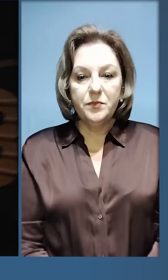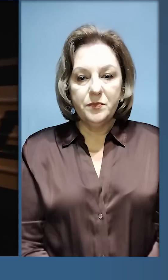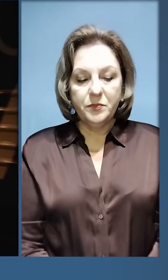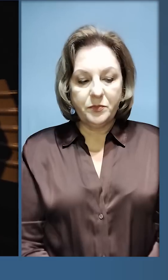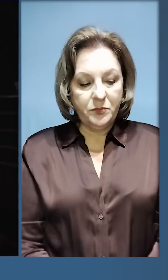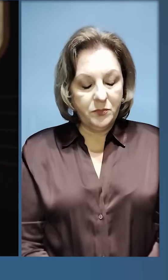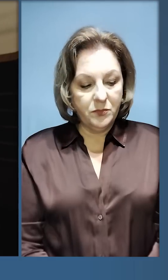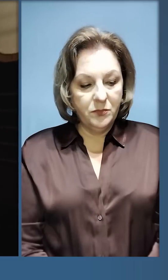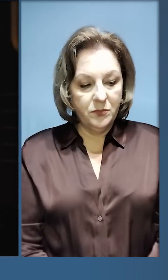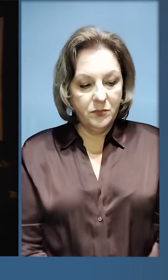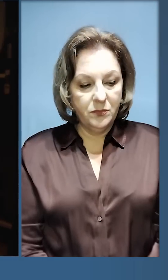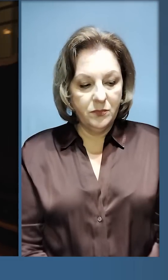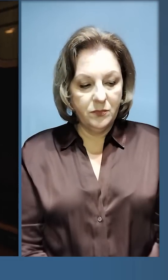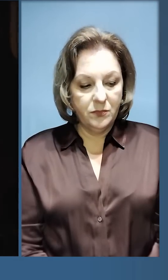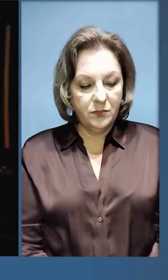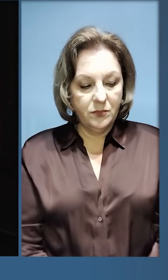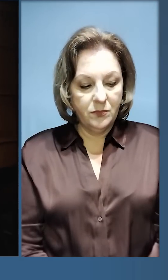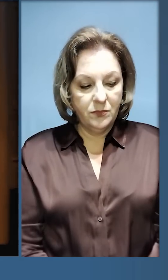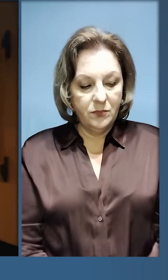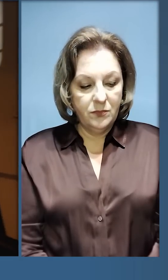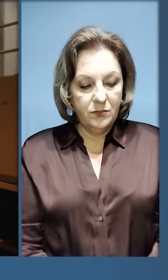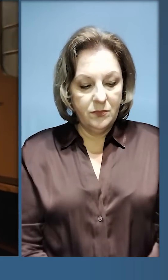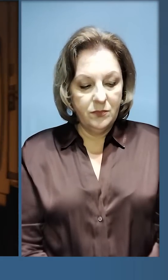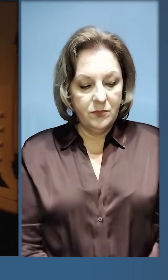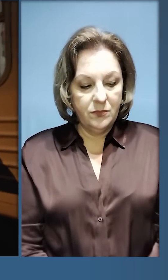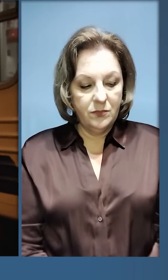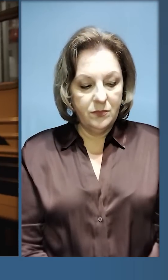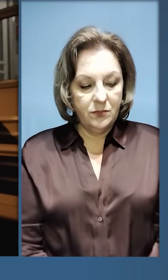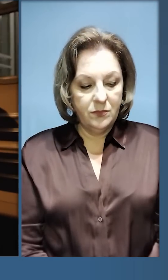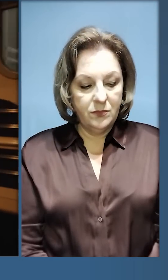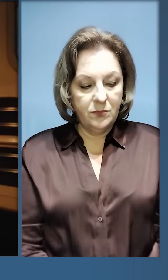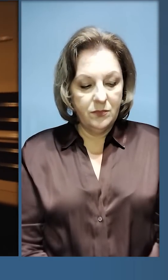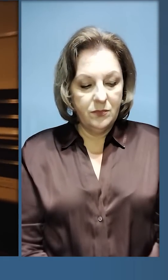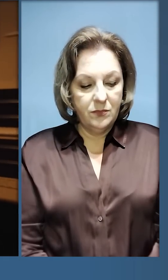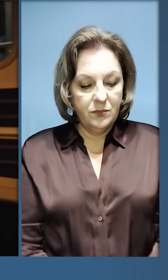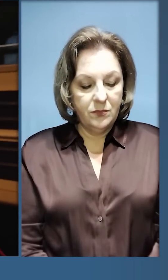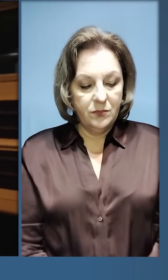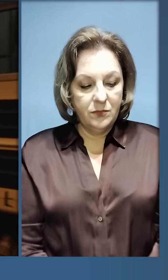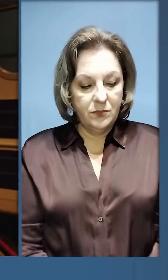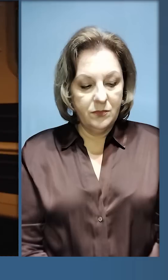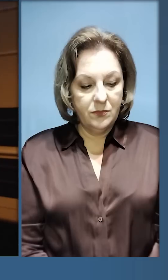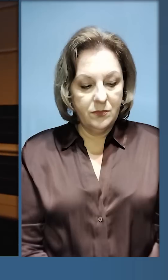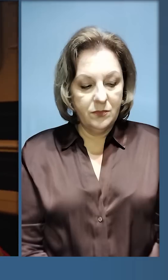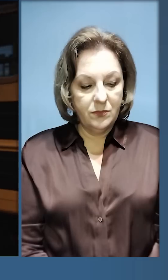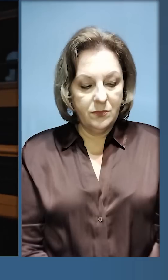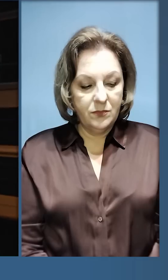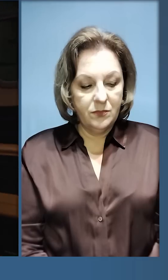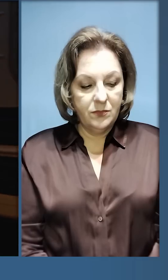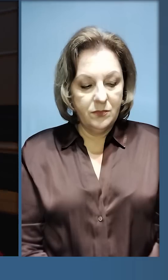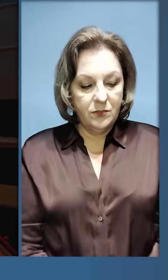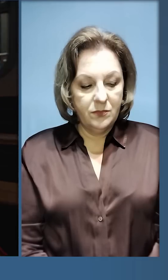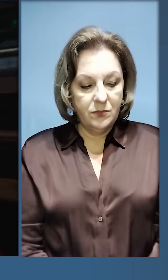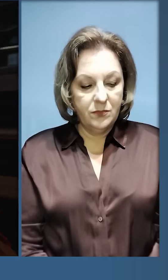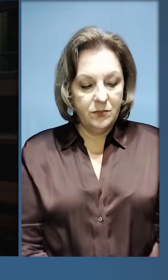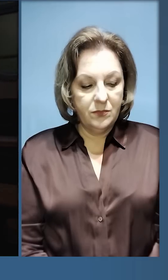a 14-hour train ride to Kyiv. When I first saw this man defending his country against Putin and Russia,